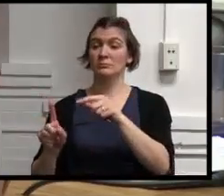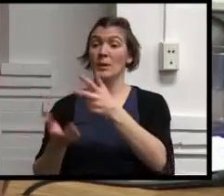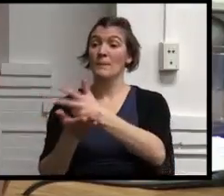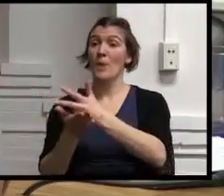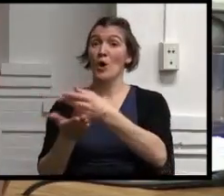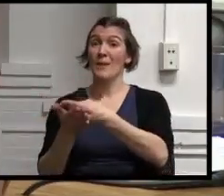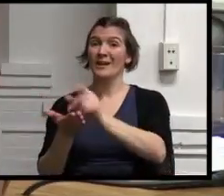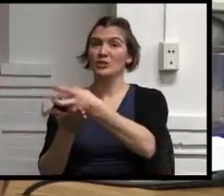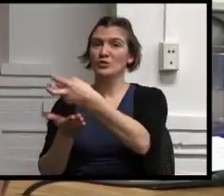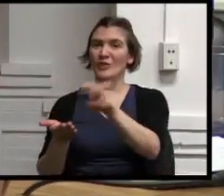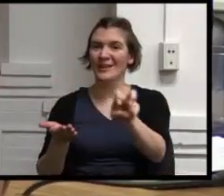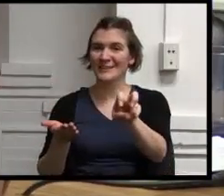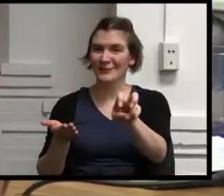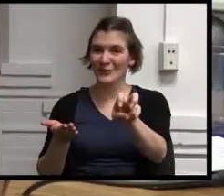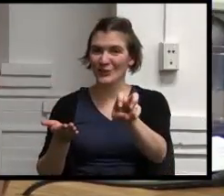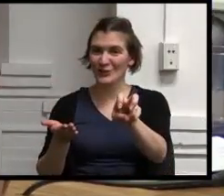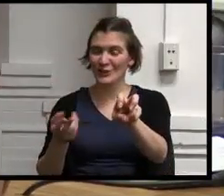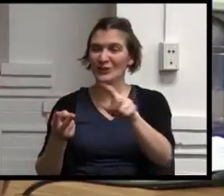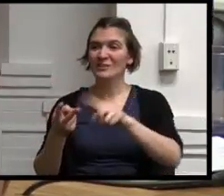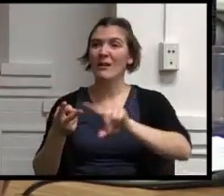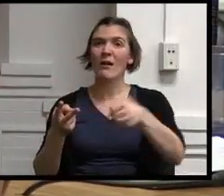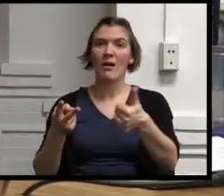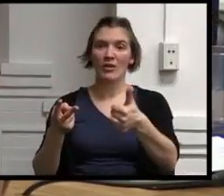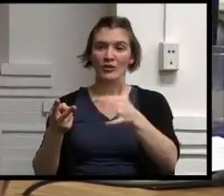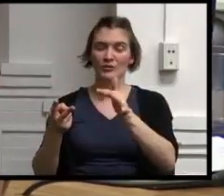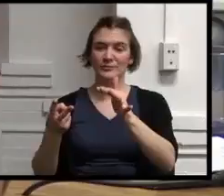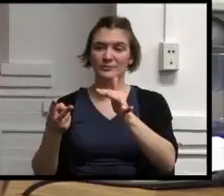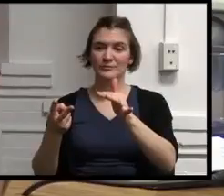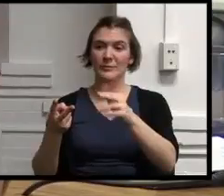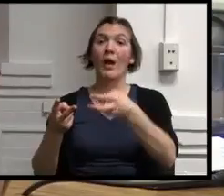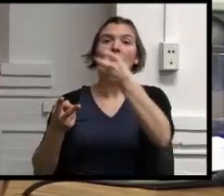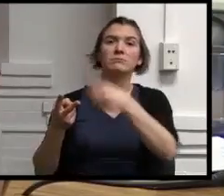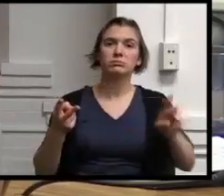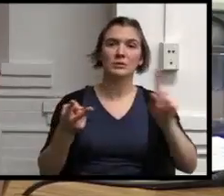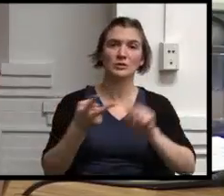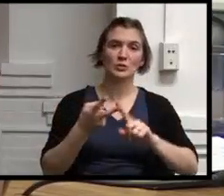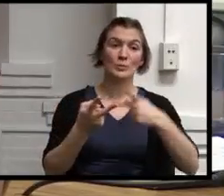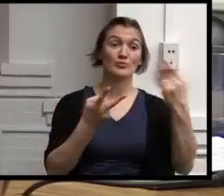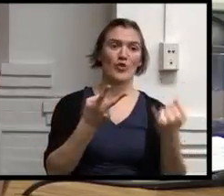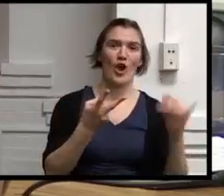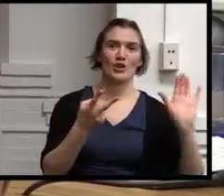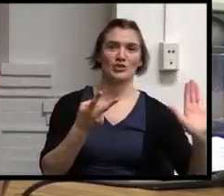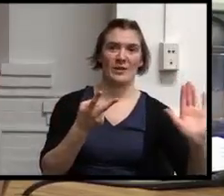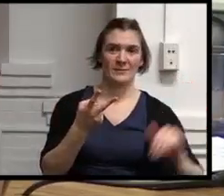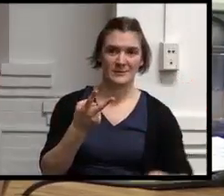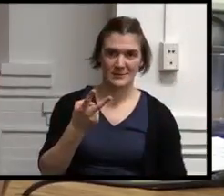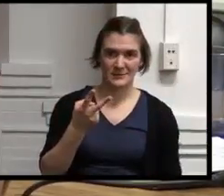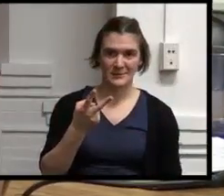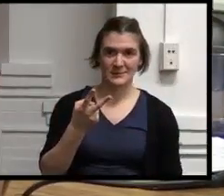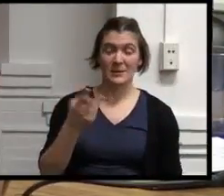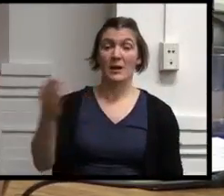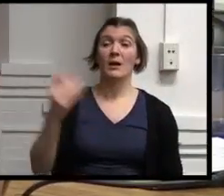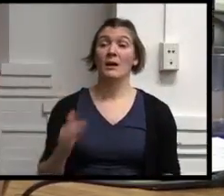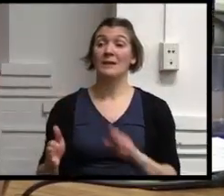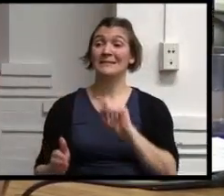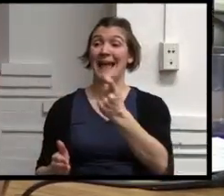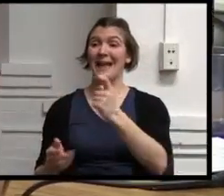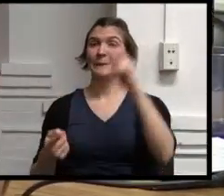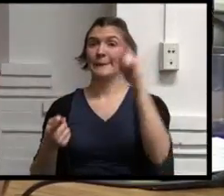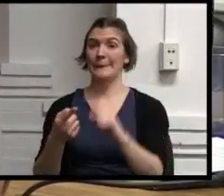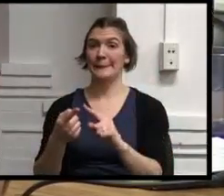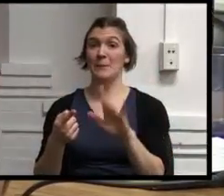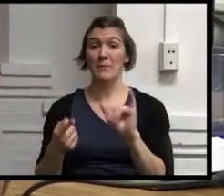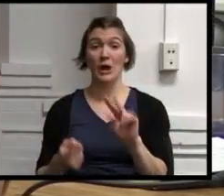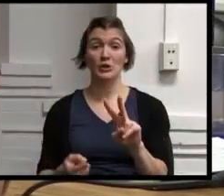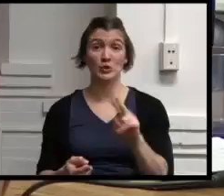parking fund and the transfer, a more significant one, and the transfer to the capital fund. And you've reduced the proposed tax rate by 2